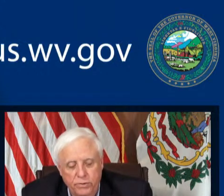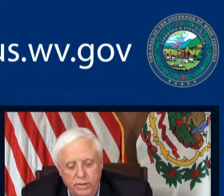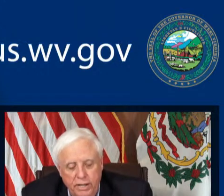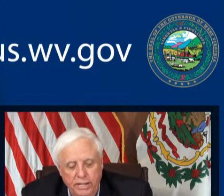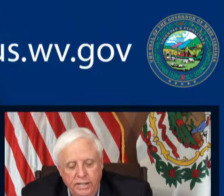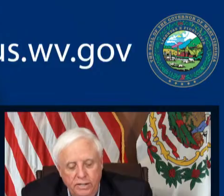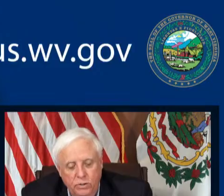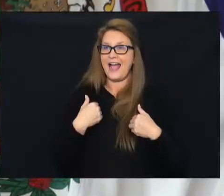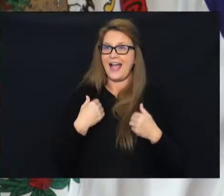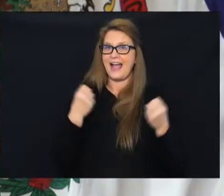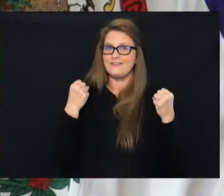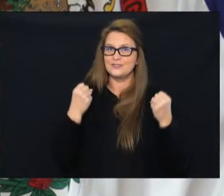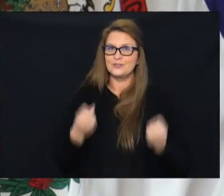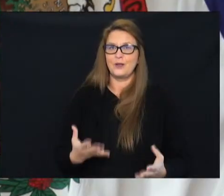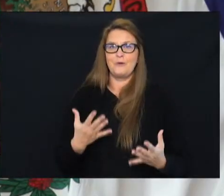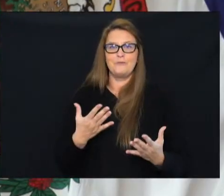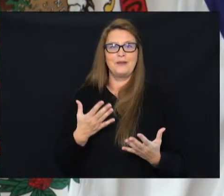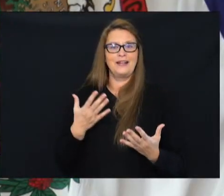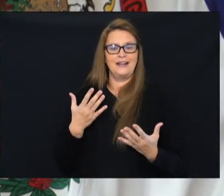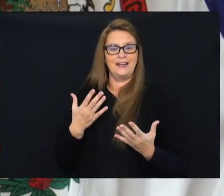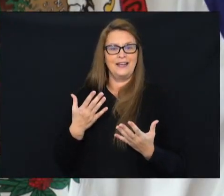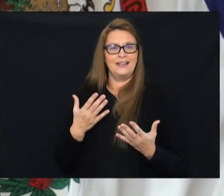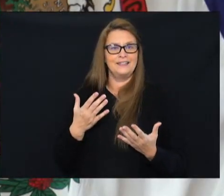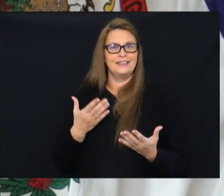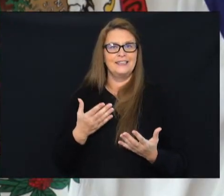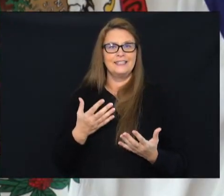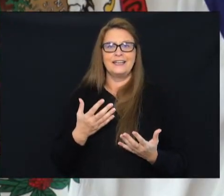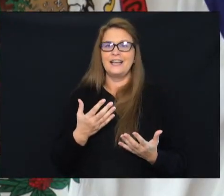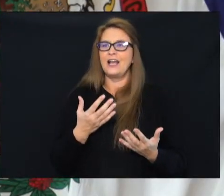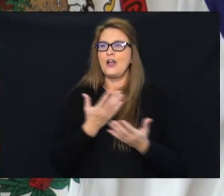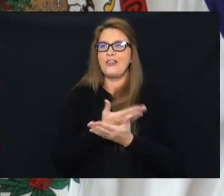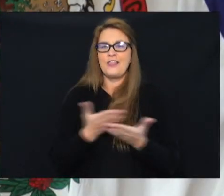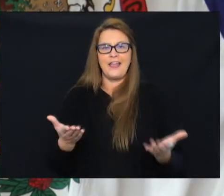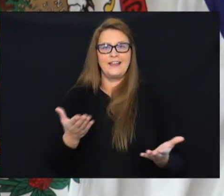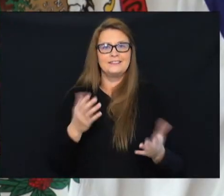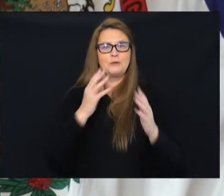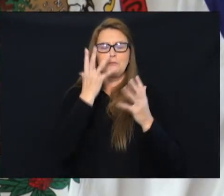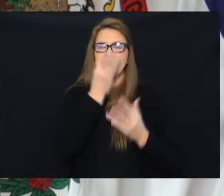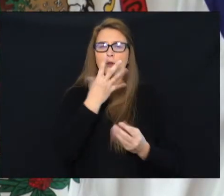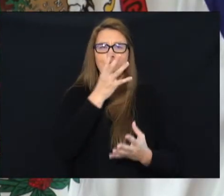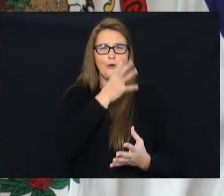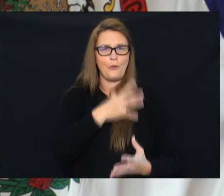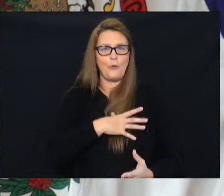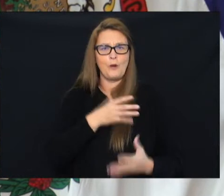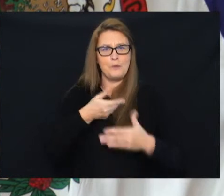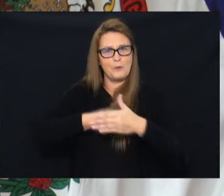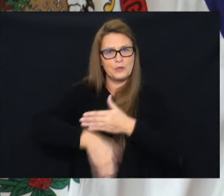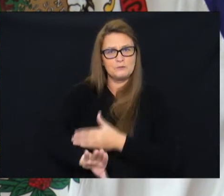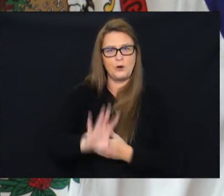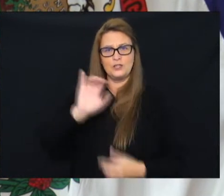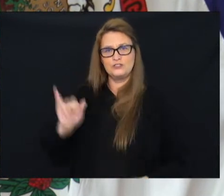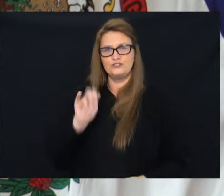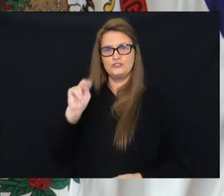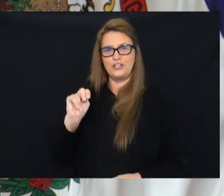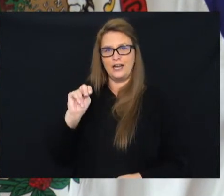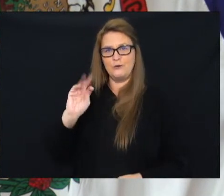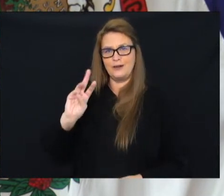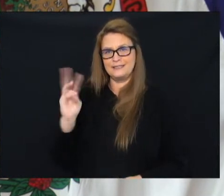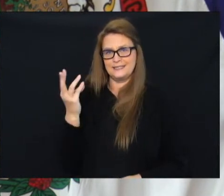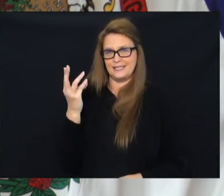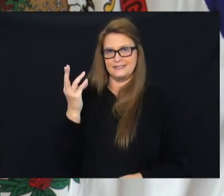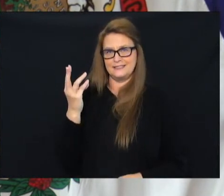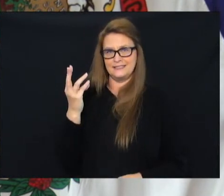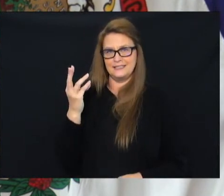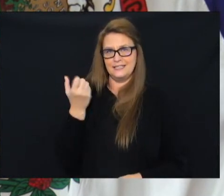here for a lady in Lewisburg, West Virginia. This beautiful lady was born on January the 6th,